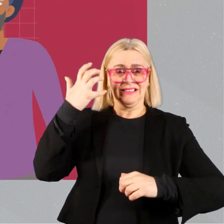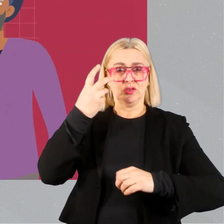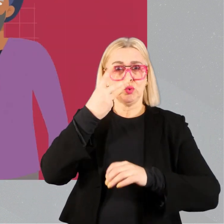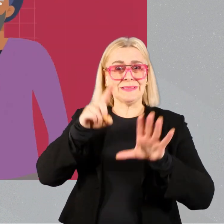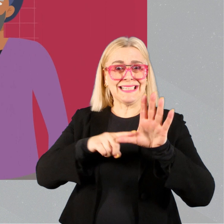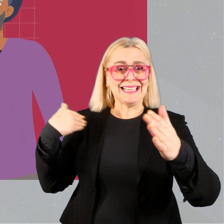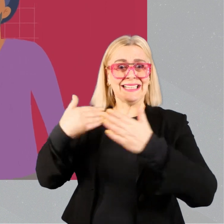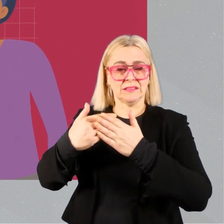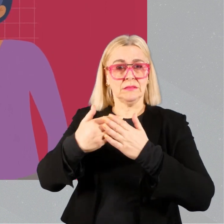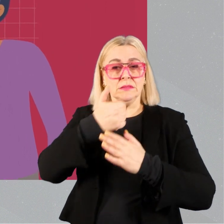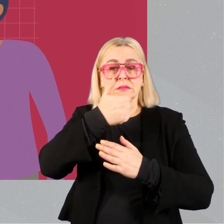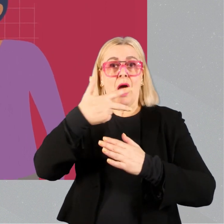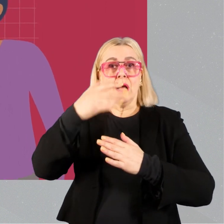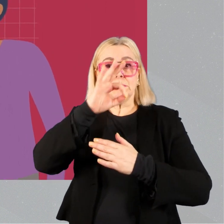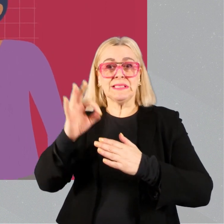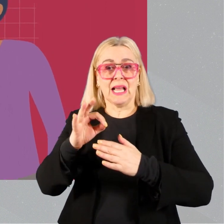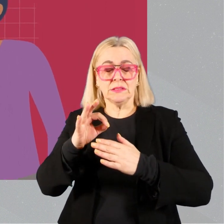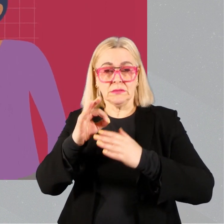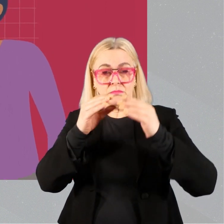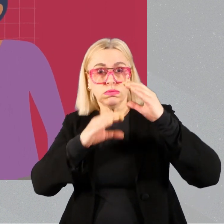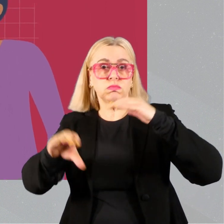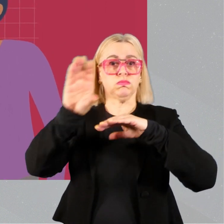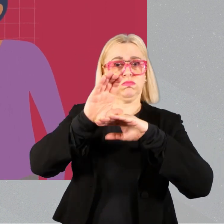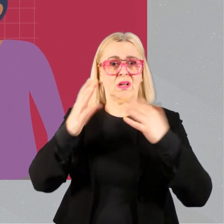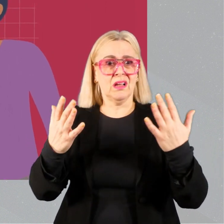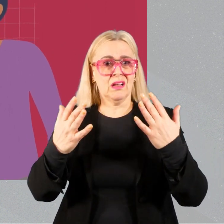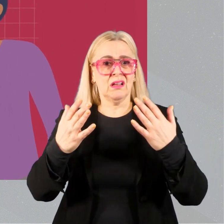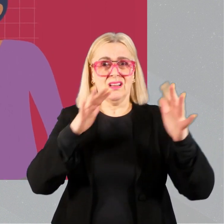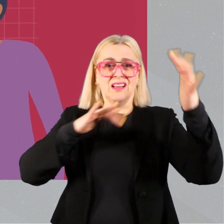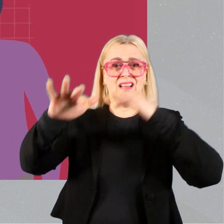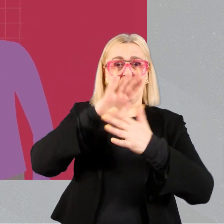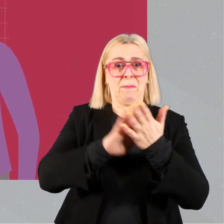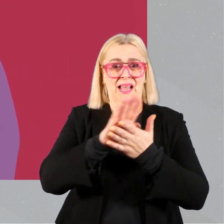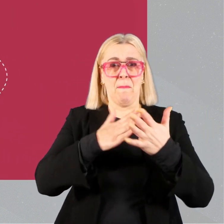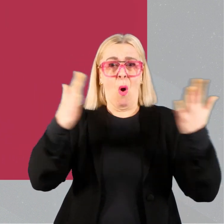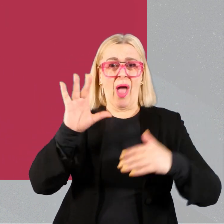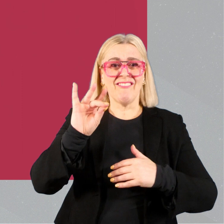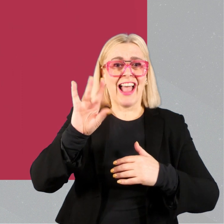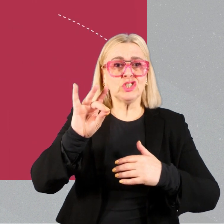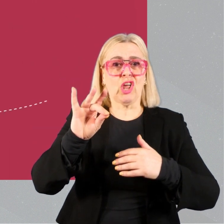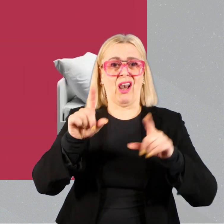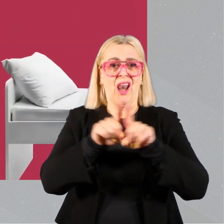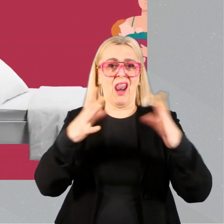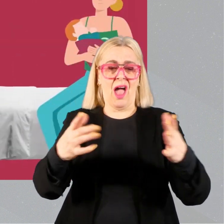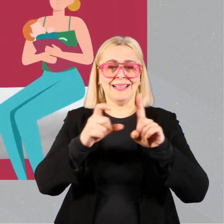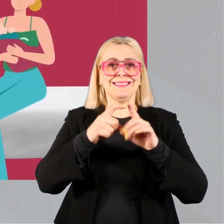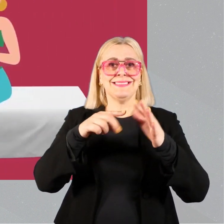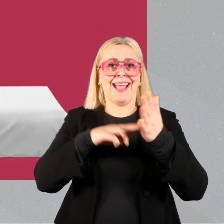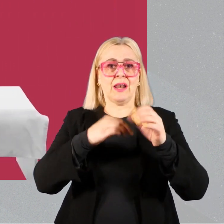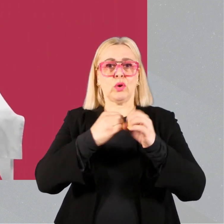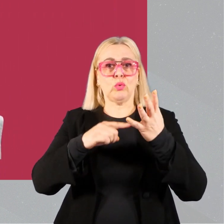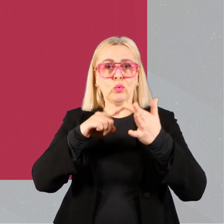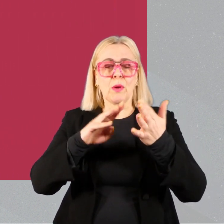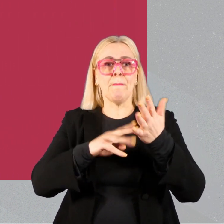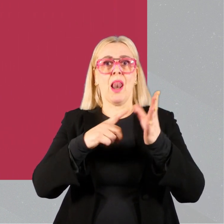increased by 68% over the past 20 years. Climate suitability for the spread of infectious diseases such as